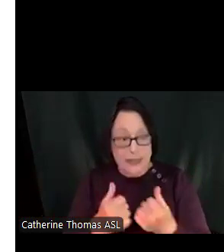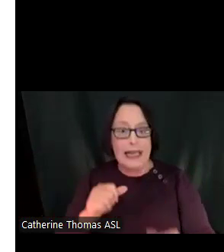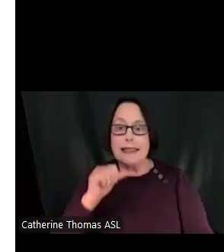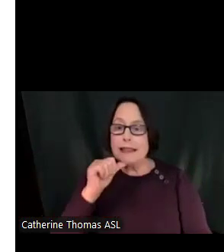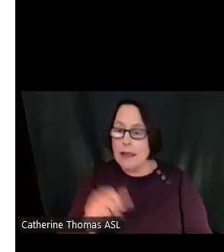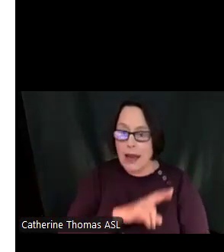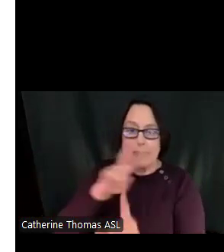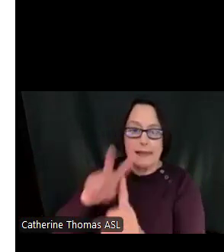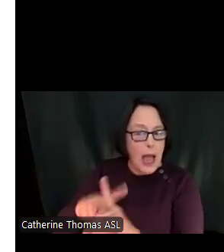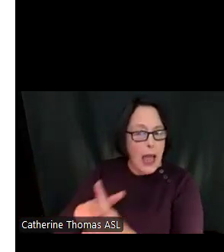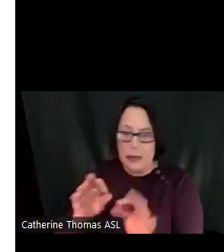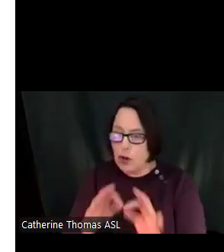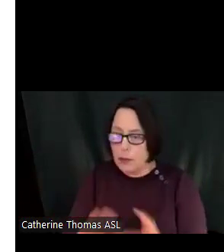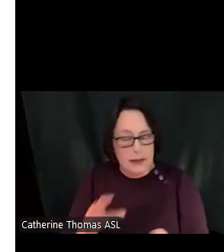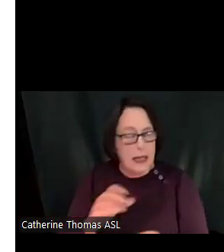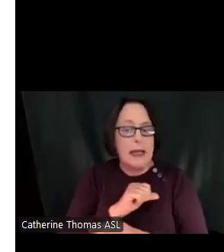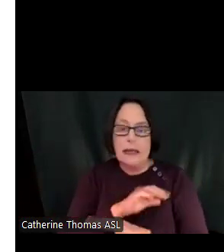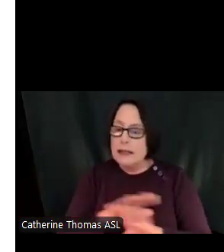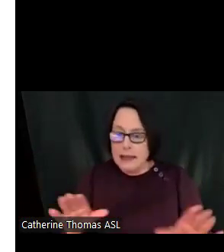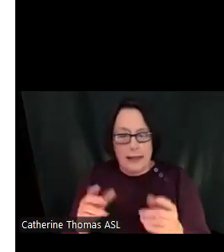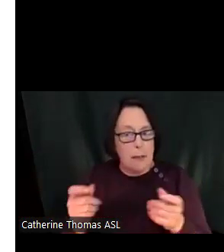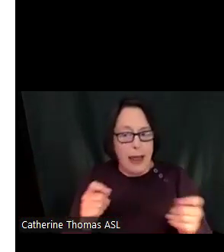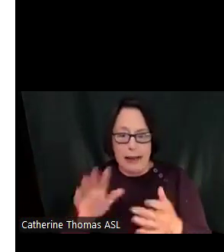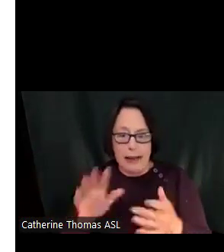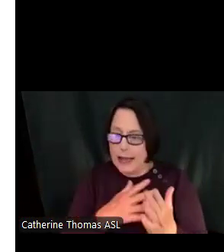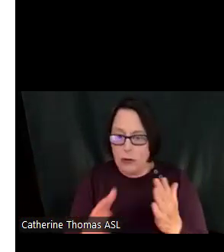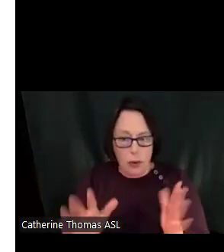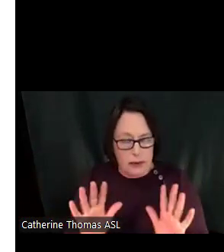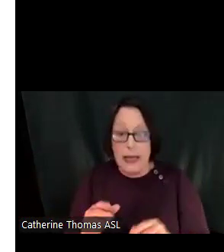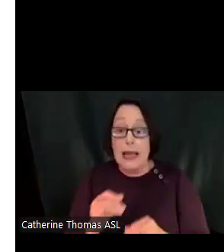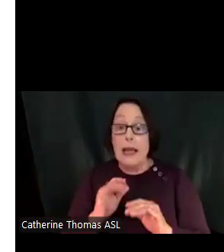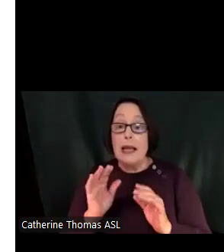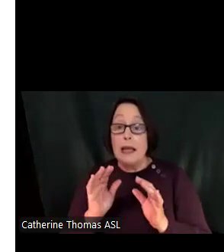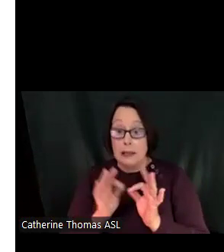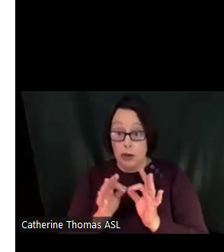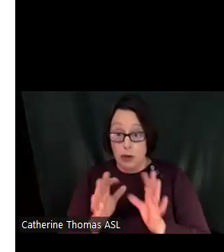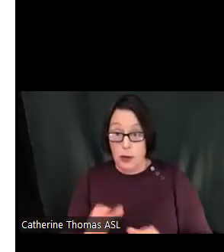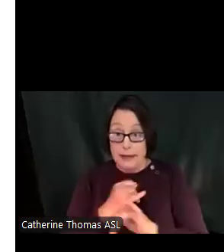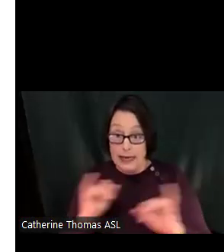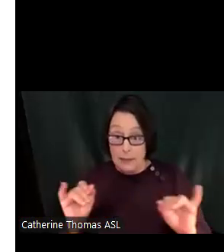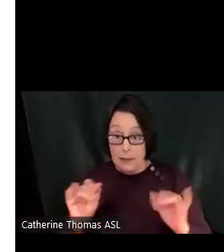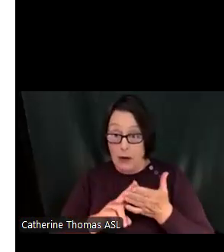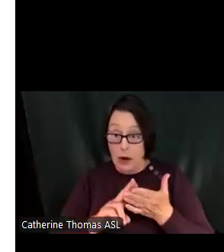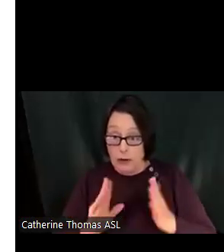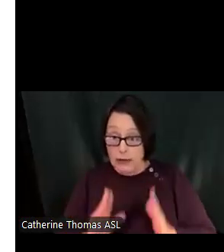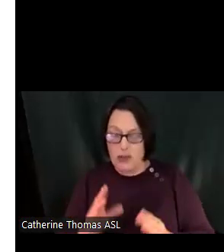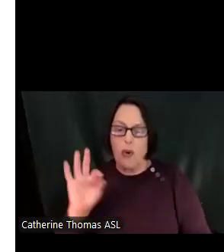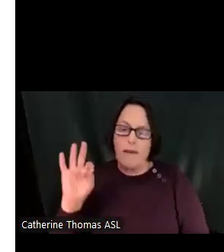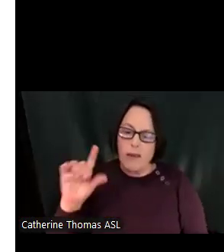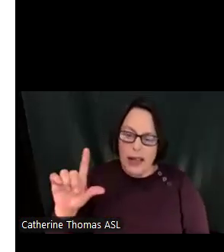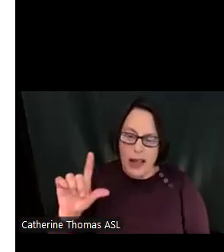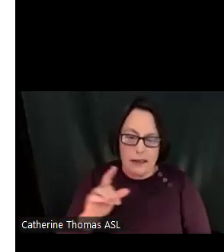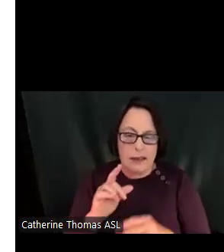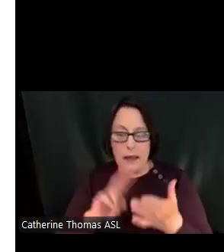appointments or manage their schedules. The interpreters are independent contractors or freelance contractors